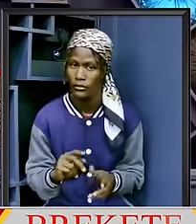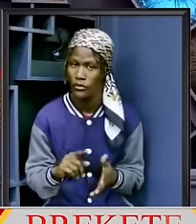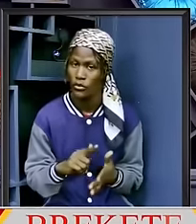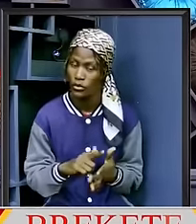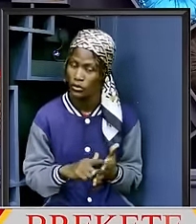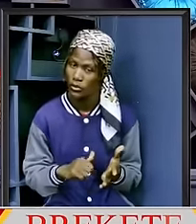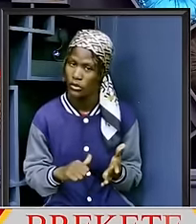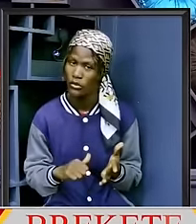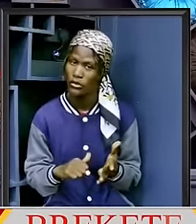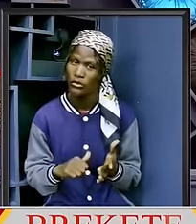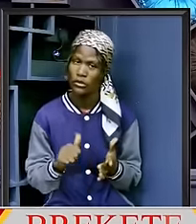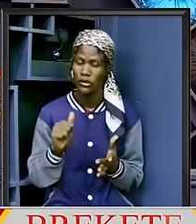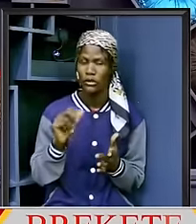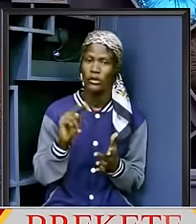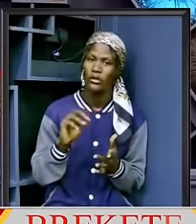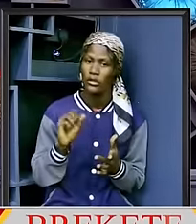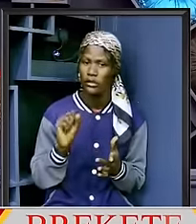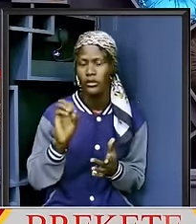Waiting be the answer where you give them.